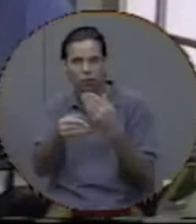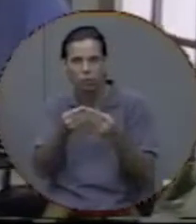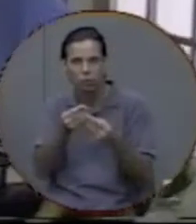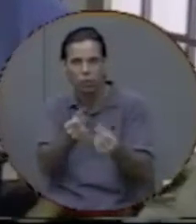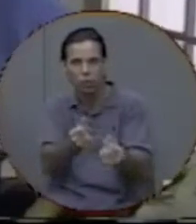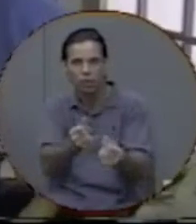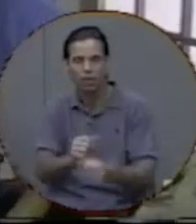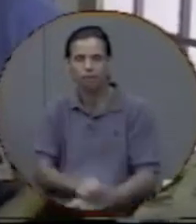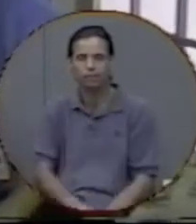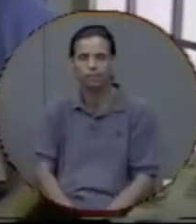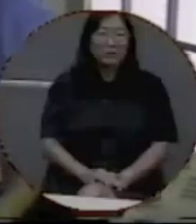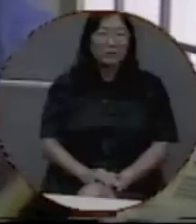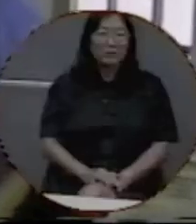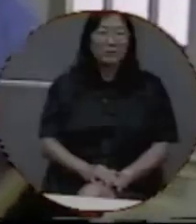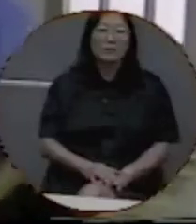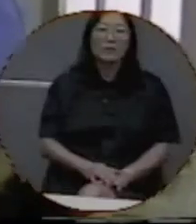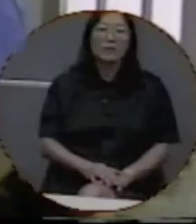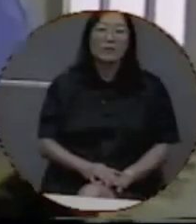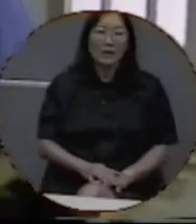smooth.